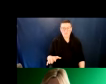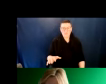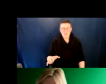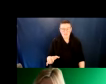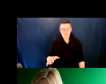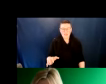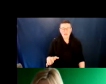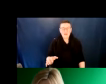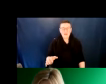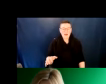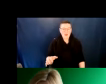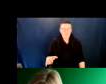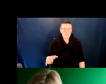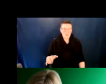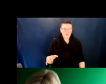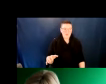universal experiences